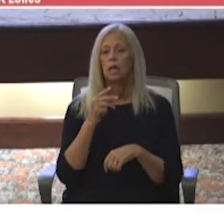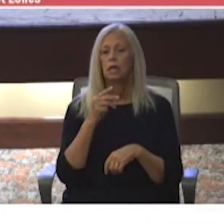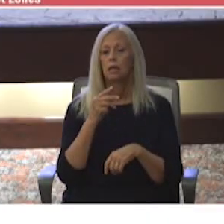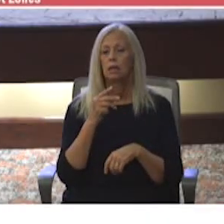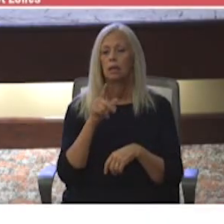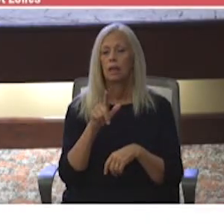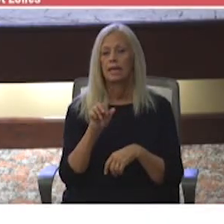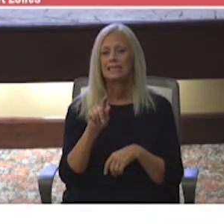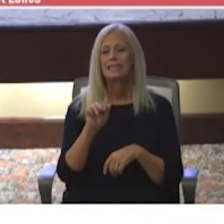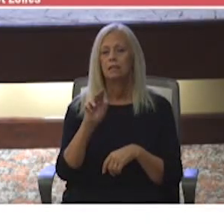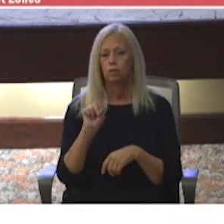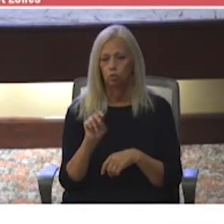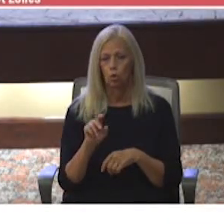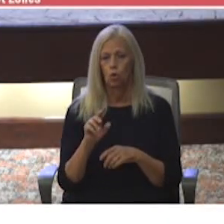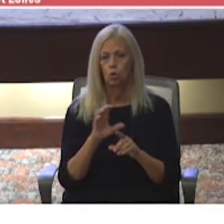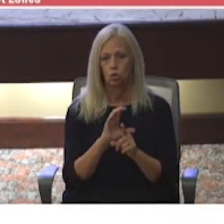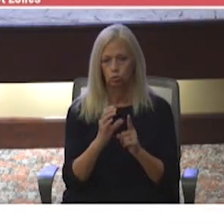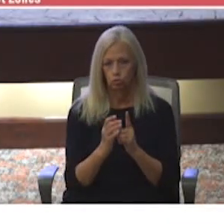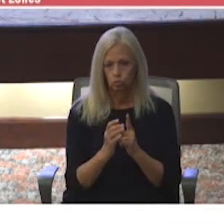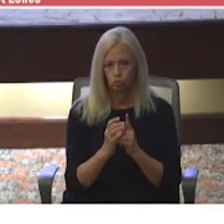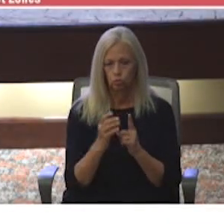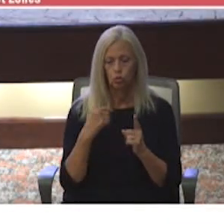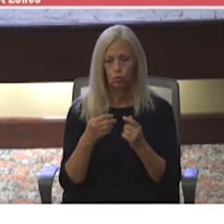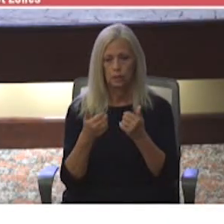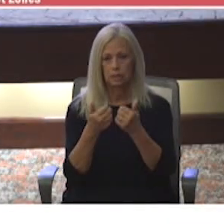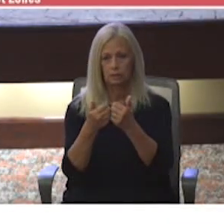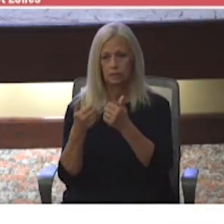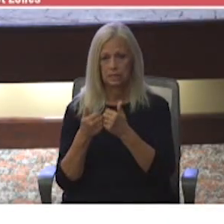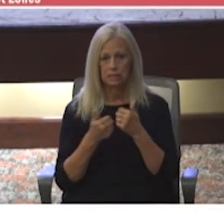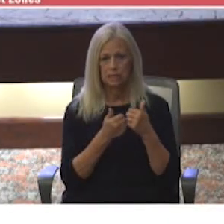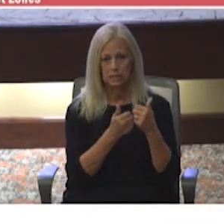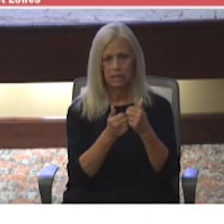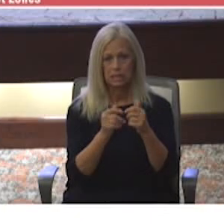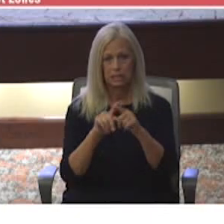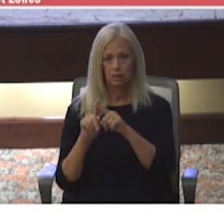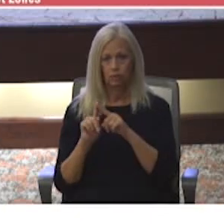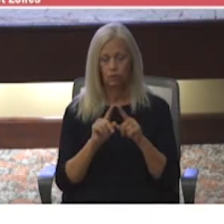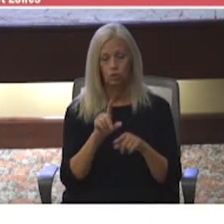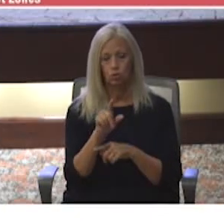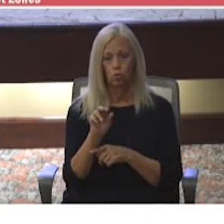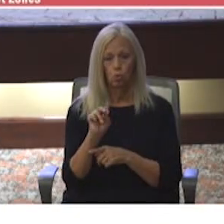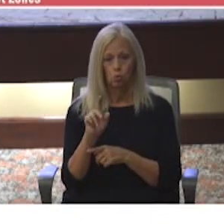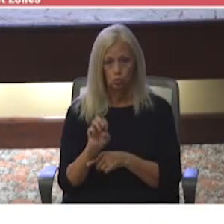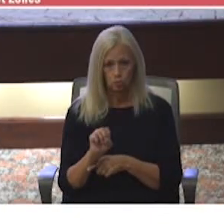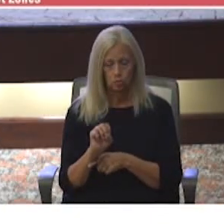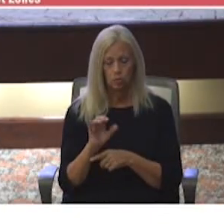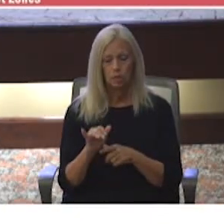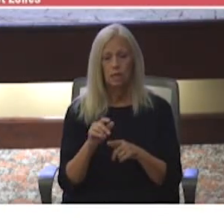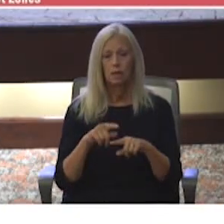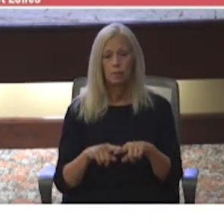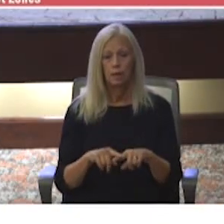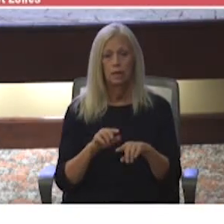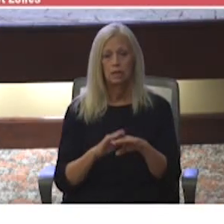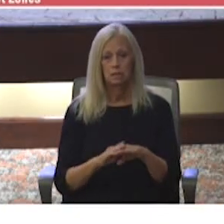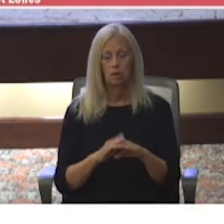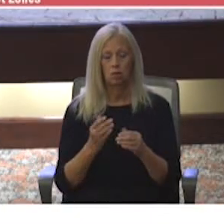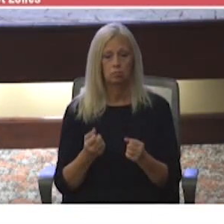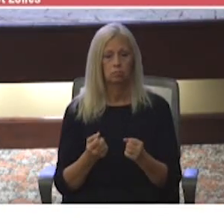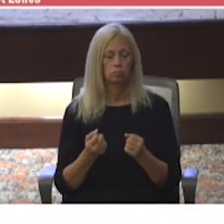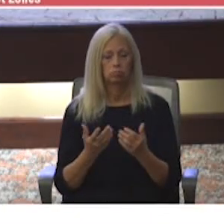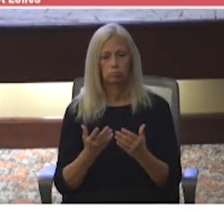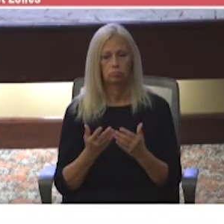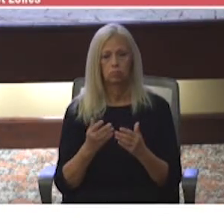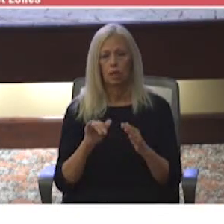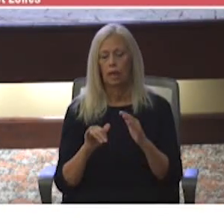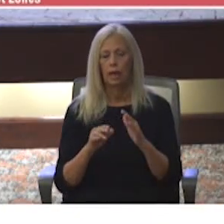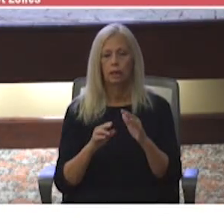Waco. We've divided the area into different zones that are based roughly on level of intensity. So building